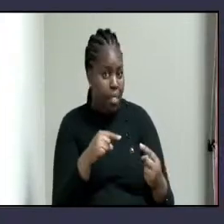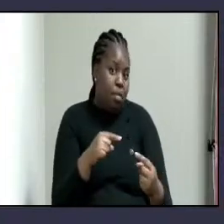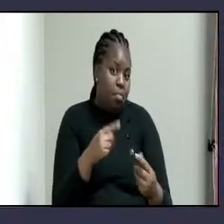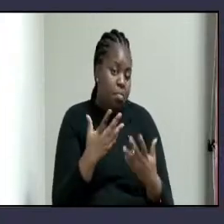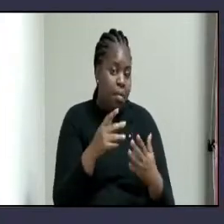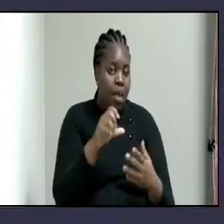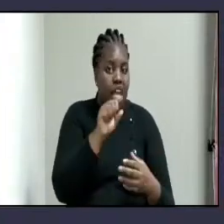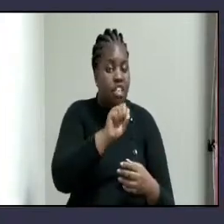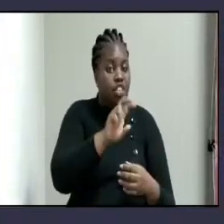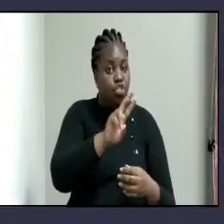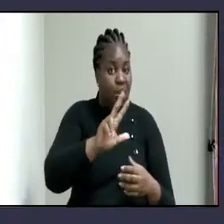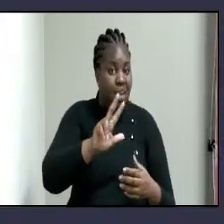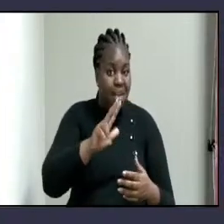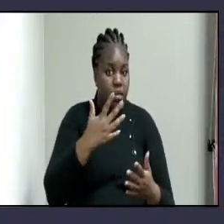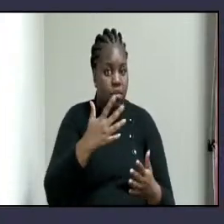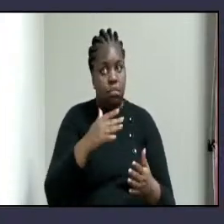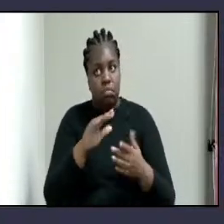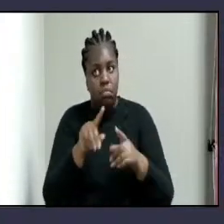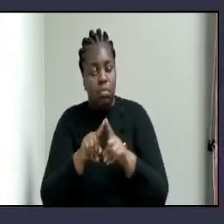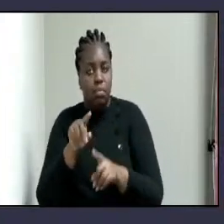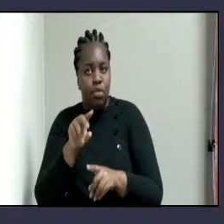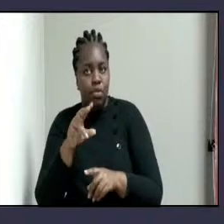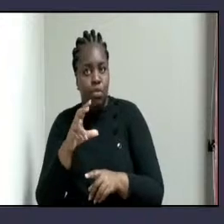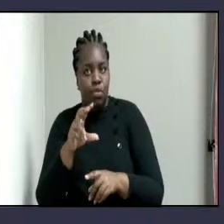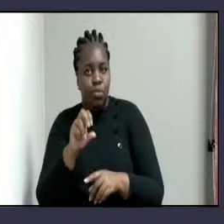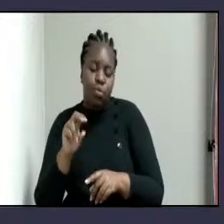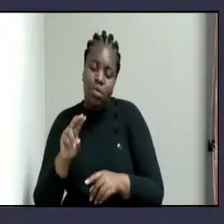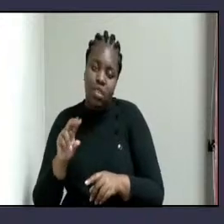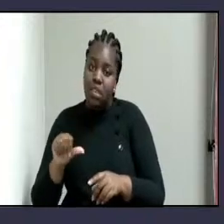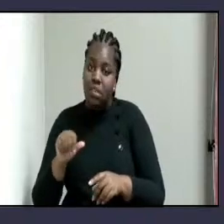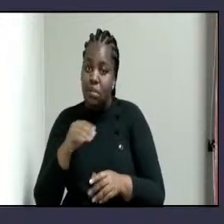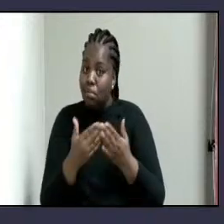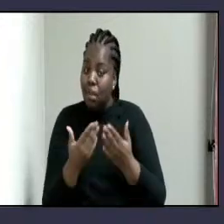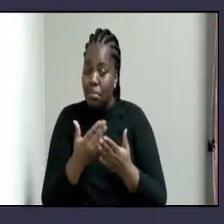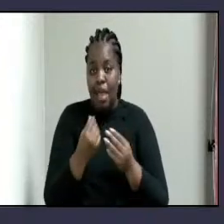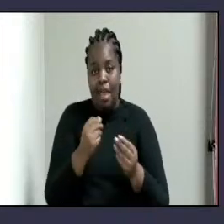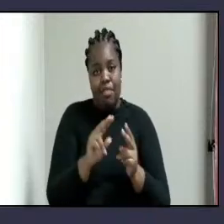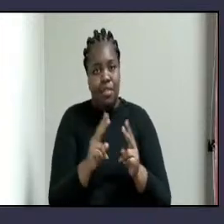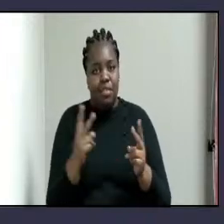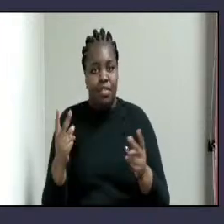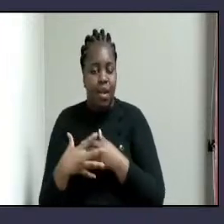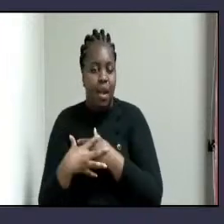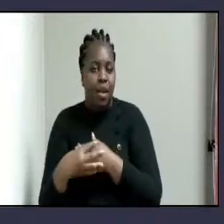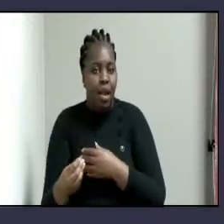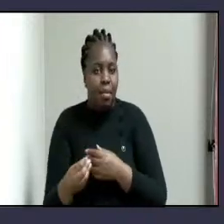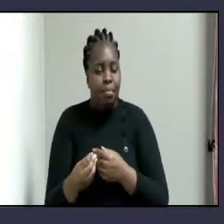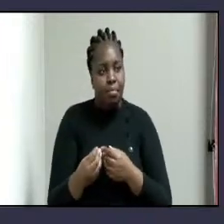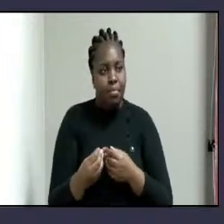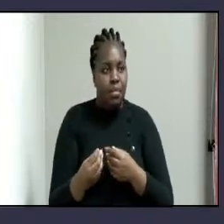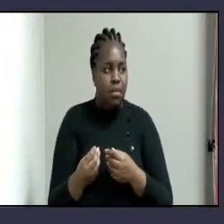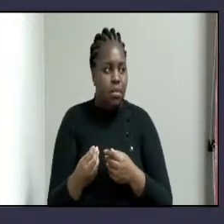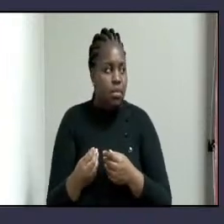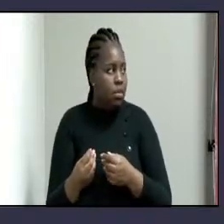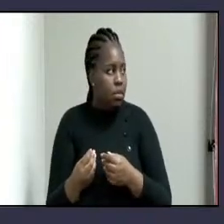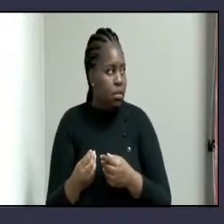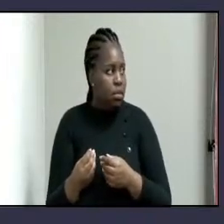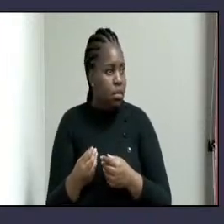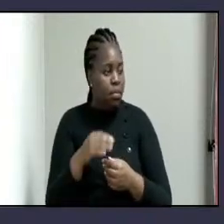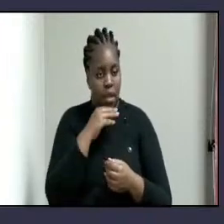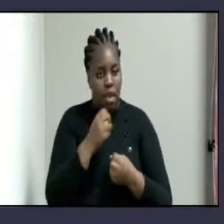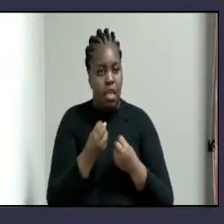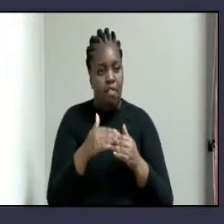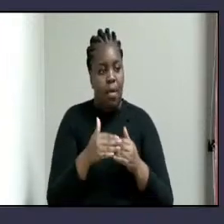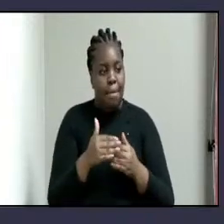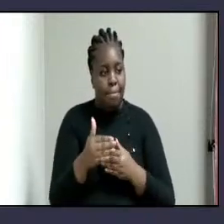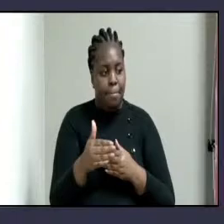under Section 28 and not under 26, perhaps maybe we could have different outcomes, or even a much, perhaps broader